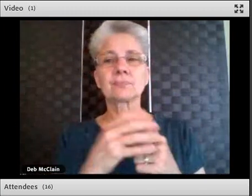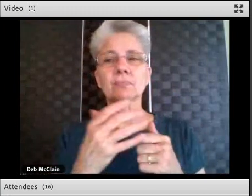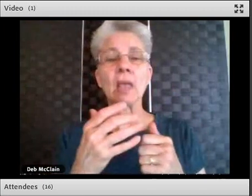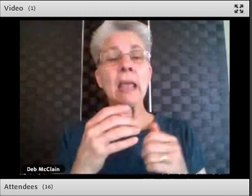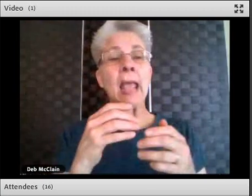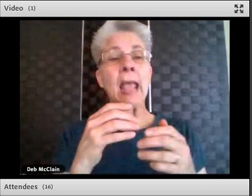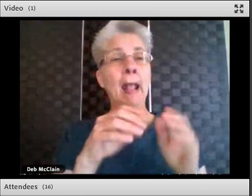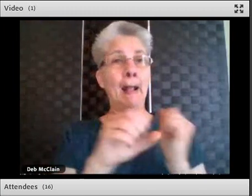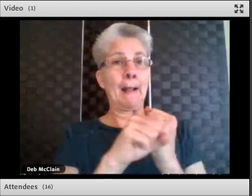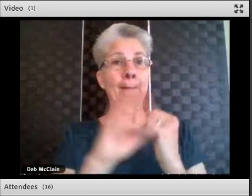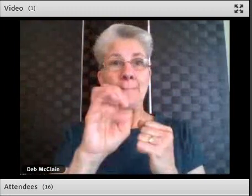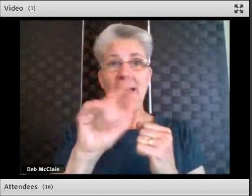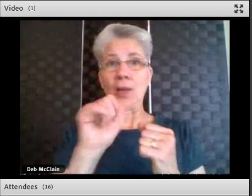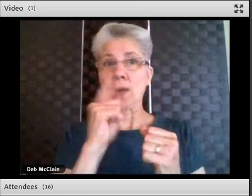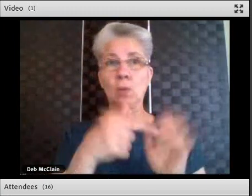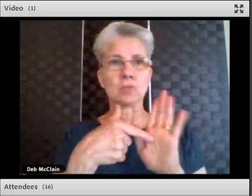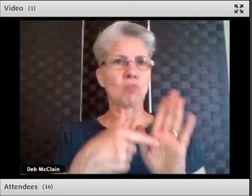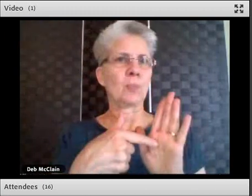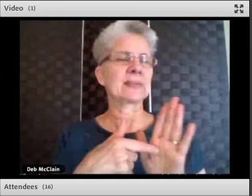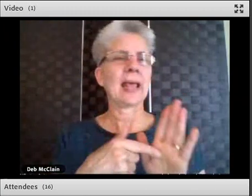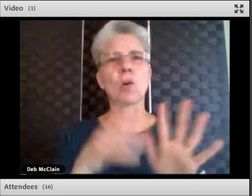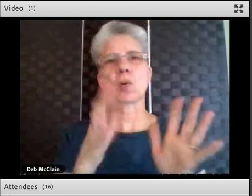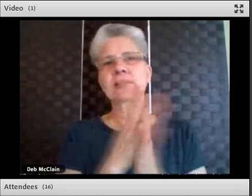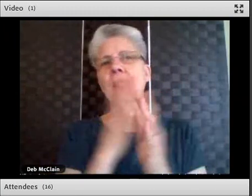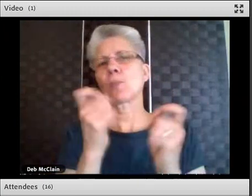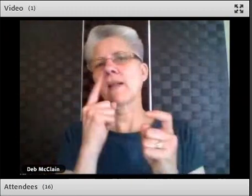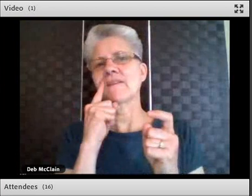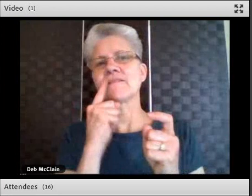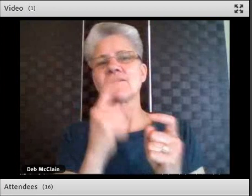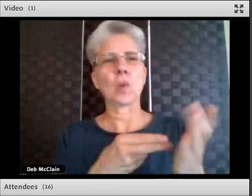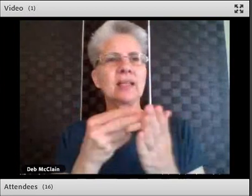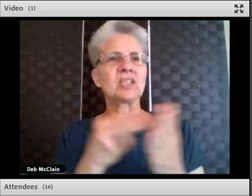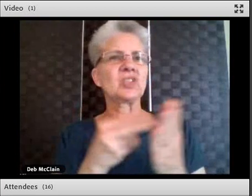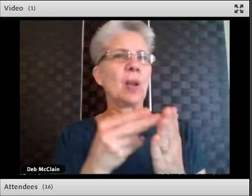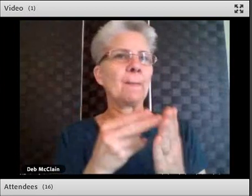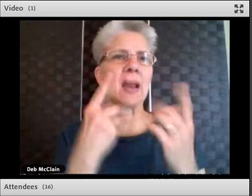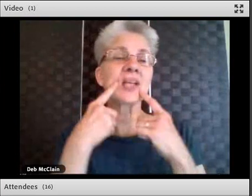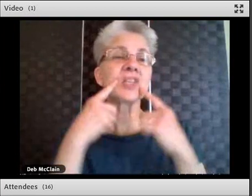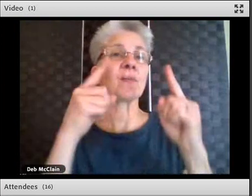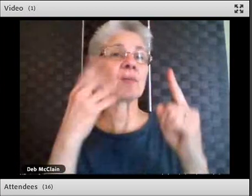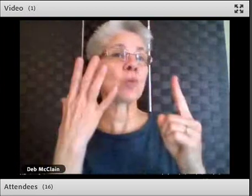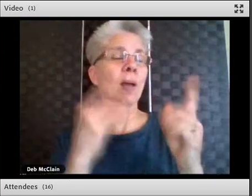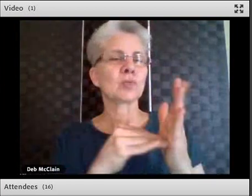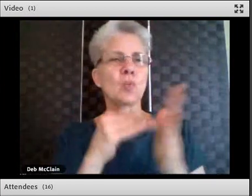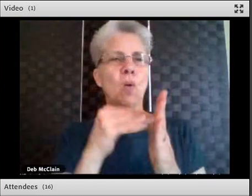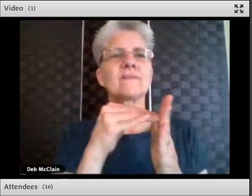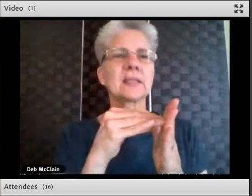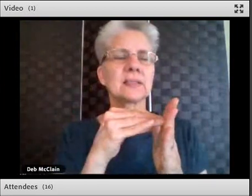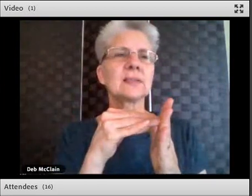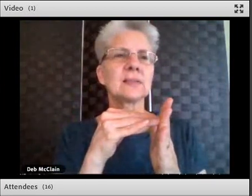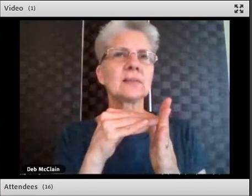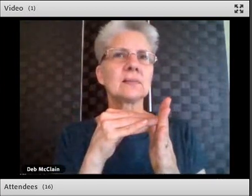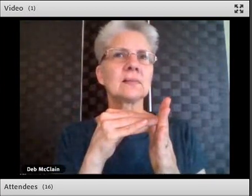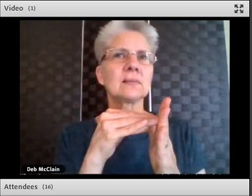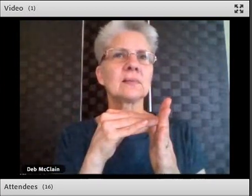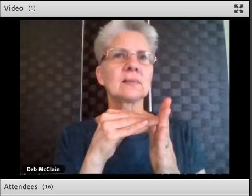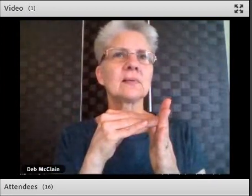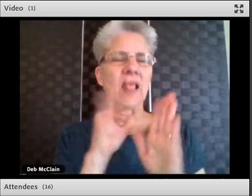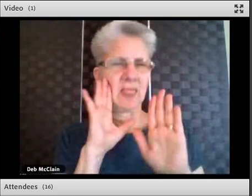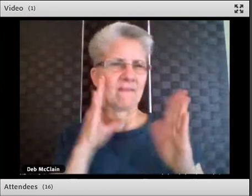In the media, we are not always represented or celebrated for legitimate achievements because too often the